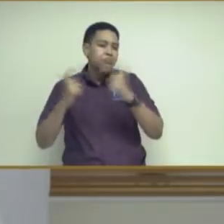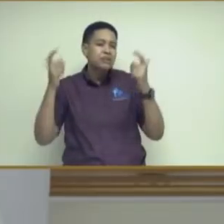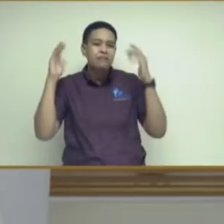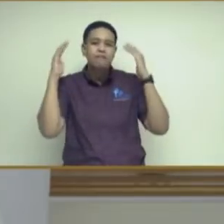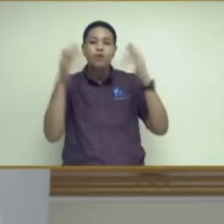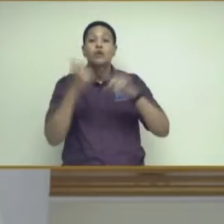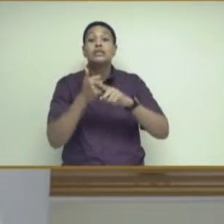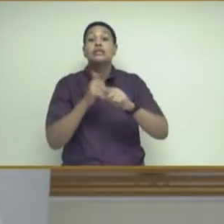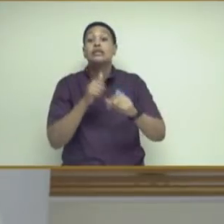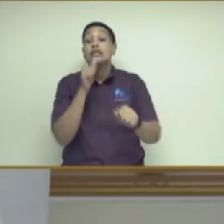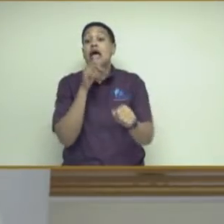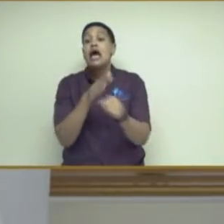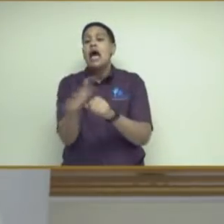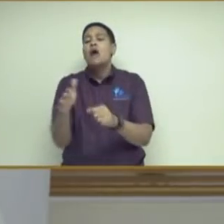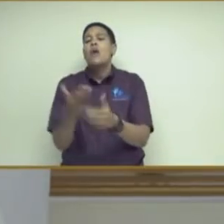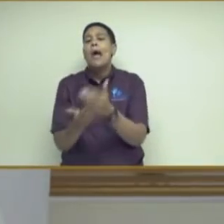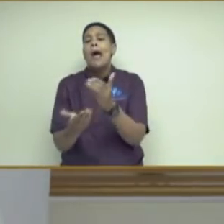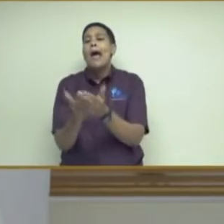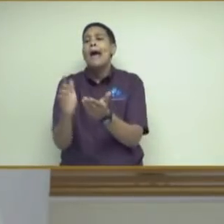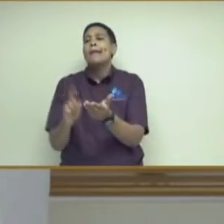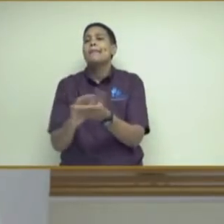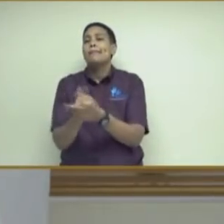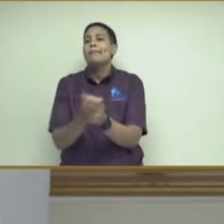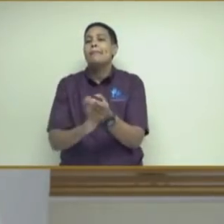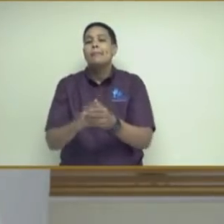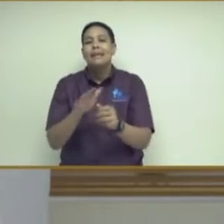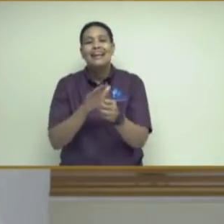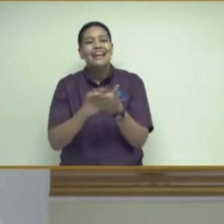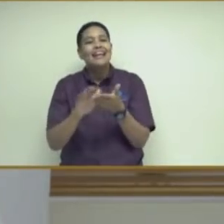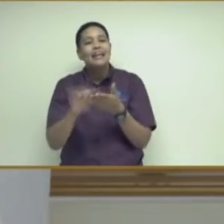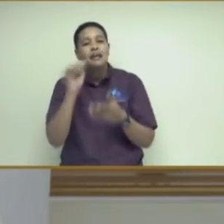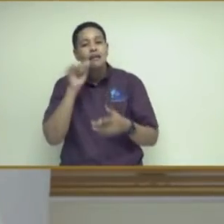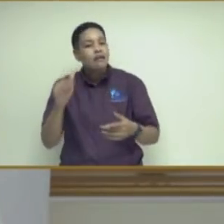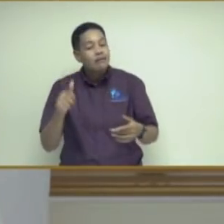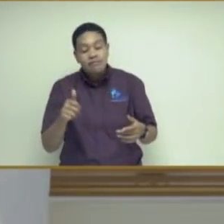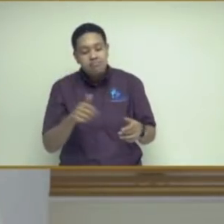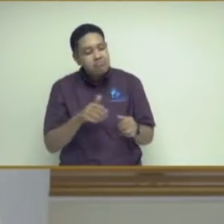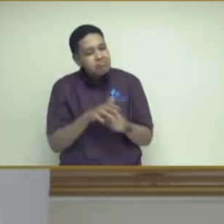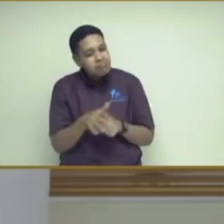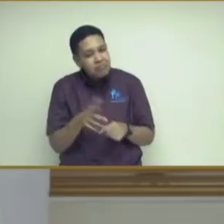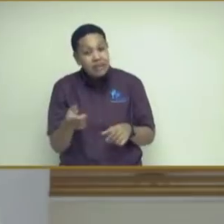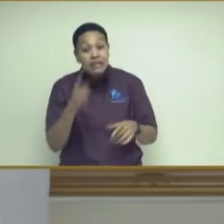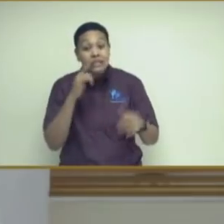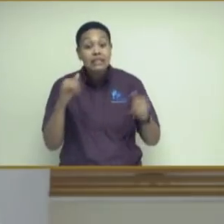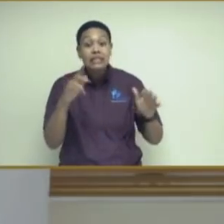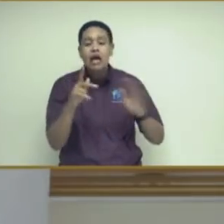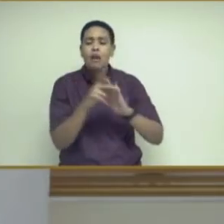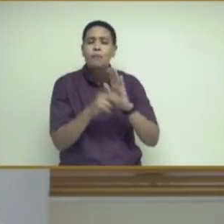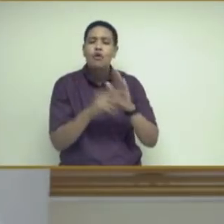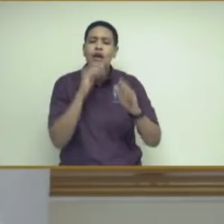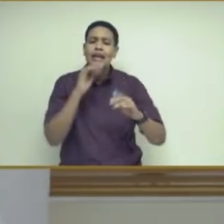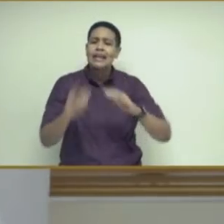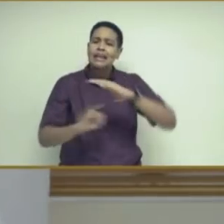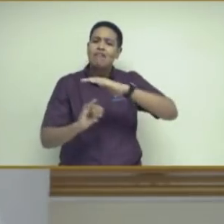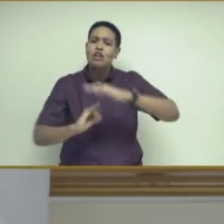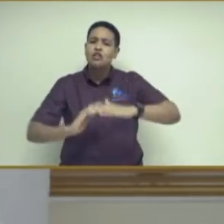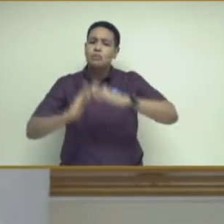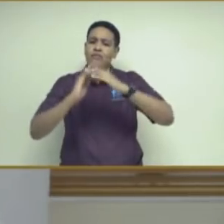hygiene facilities, again, standard protocol in infection prevention and control.